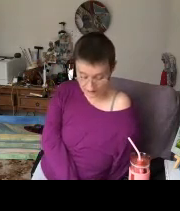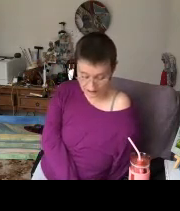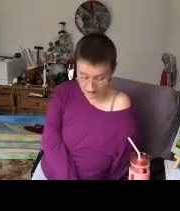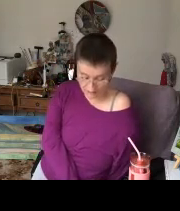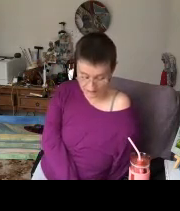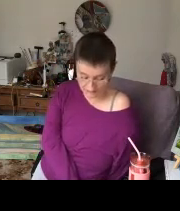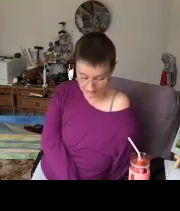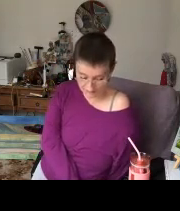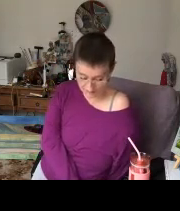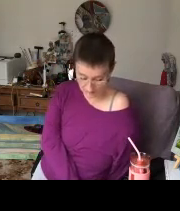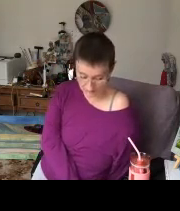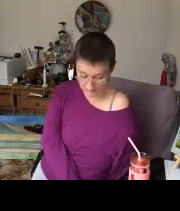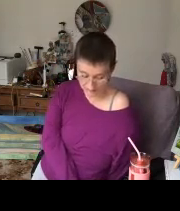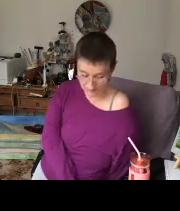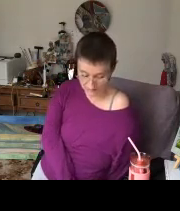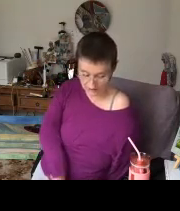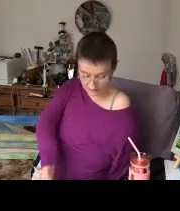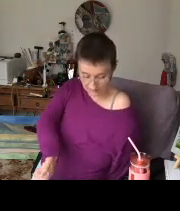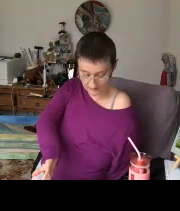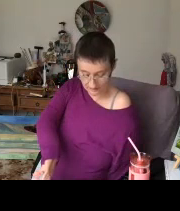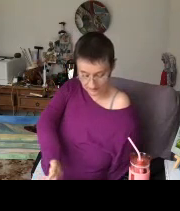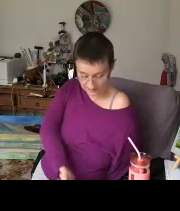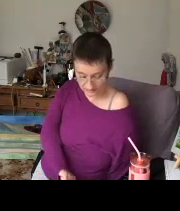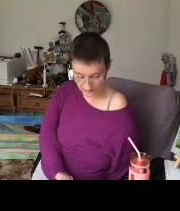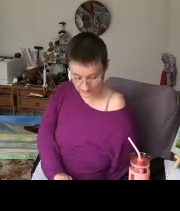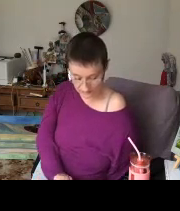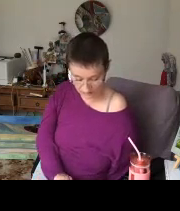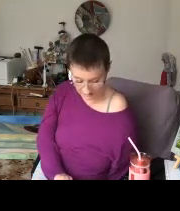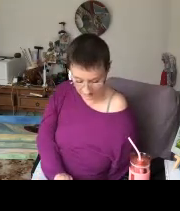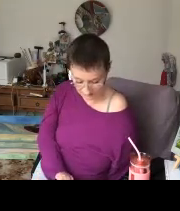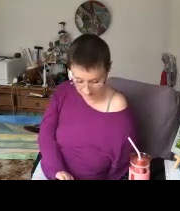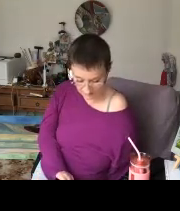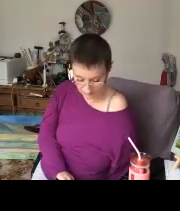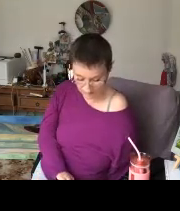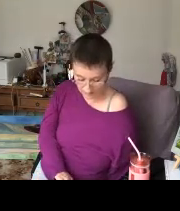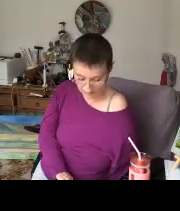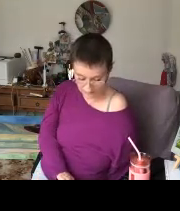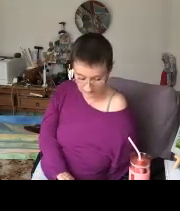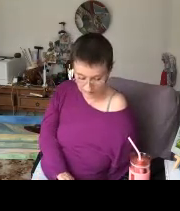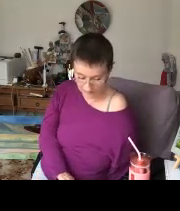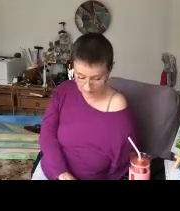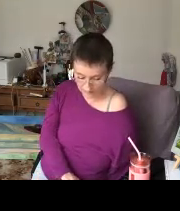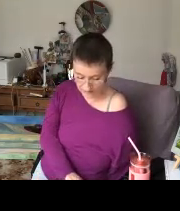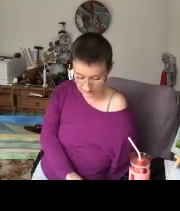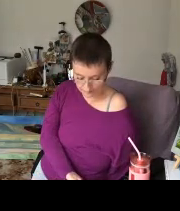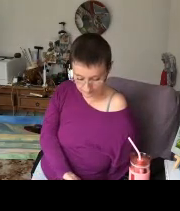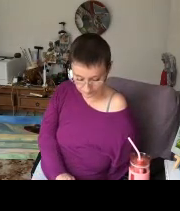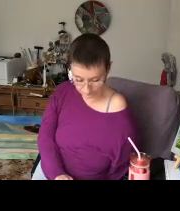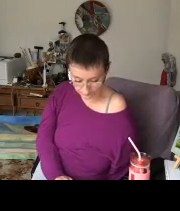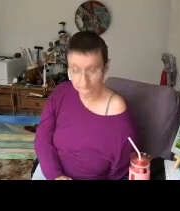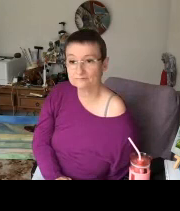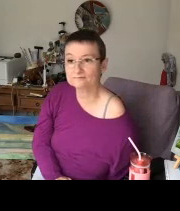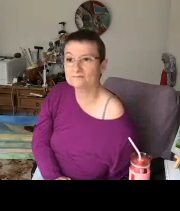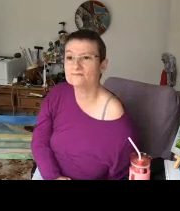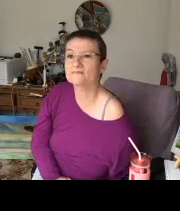looking at Frida Kahlo in my work. And that's kind of like, that's something that stayed with my work for quite a long time.